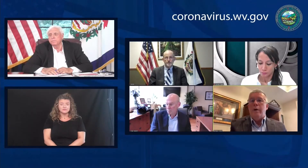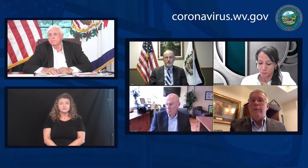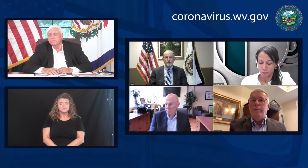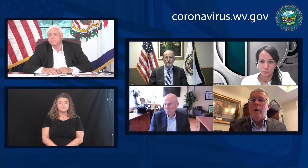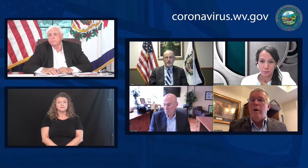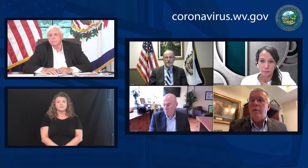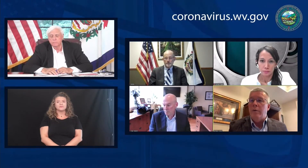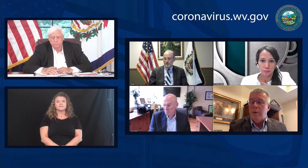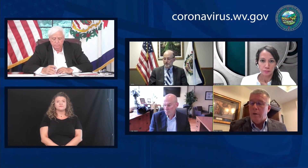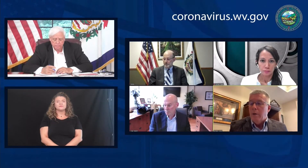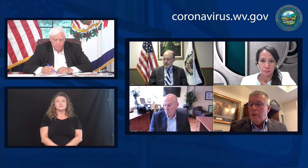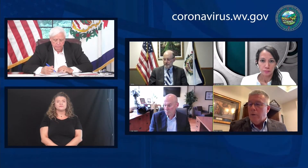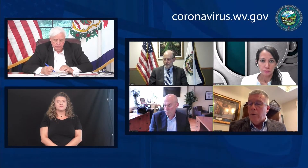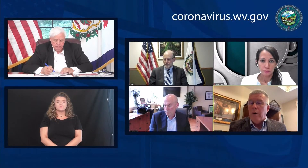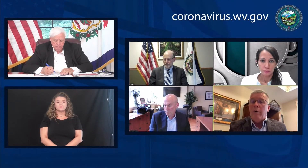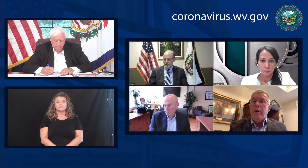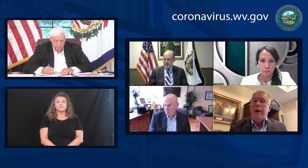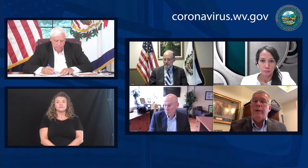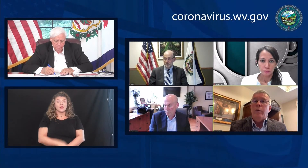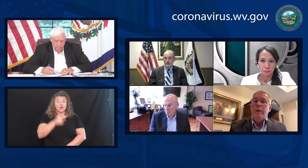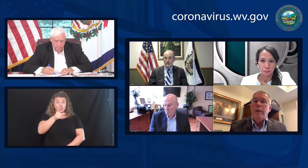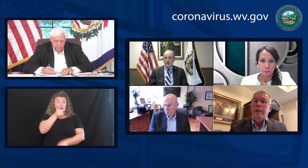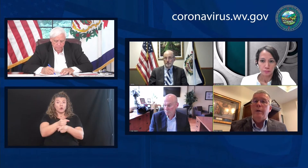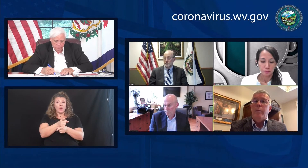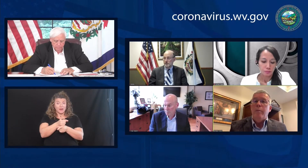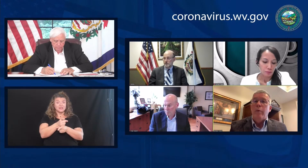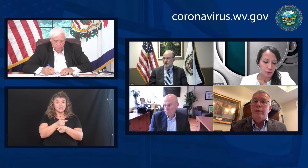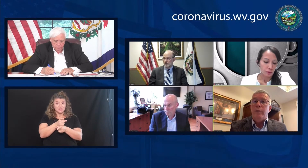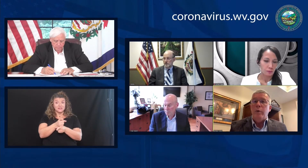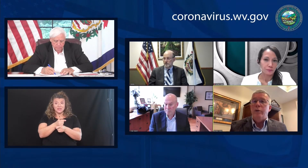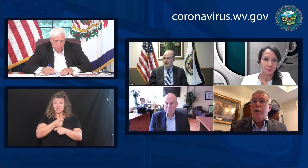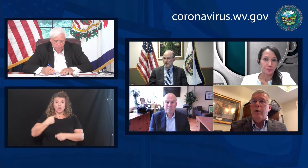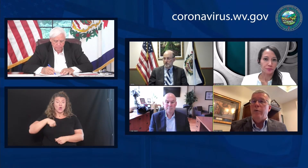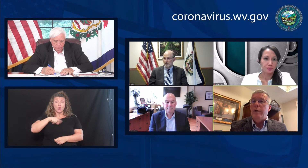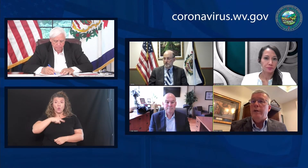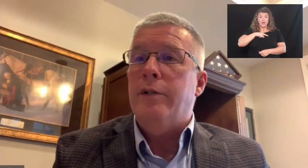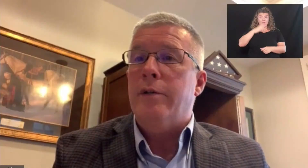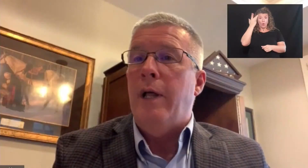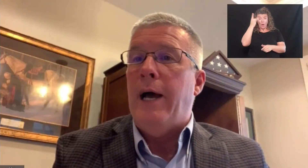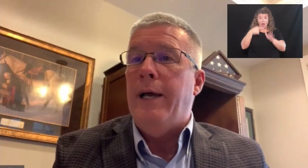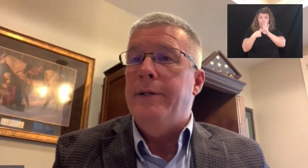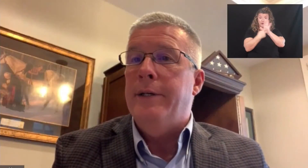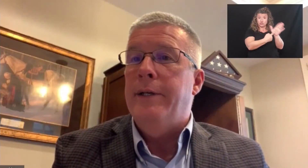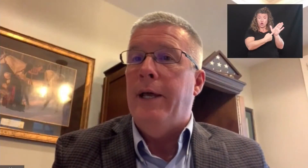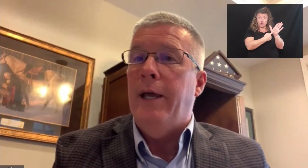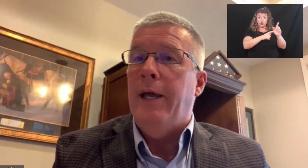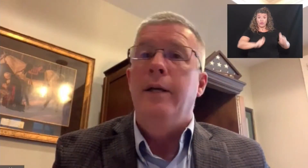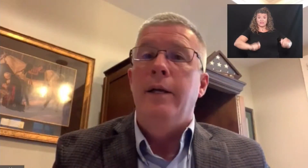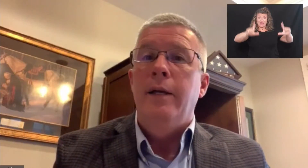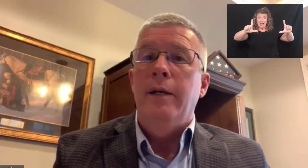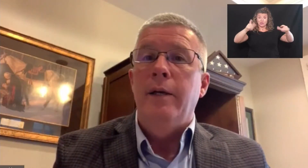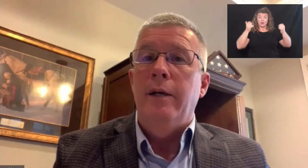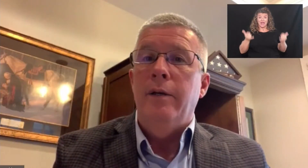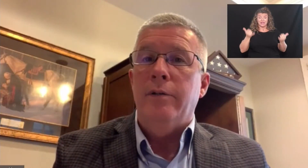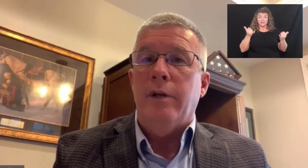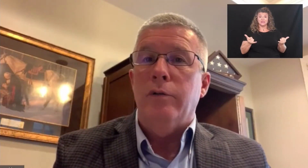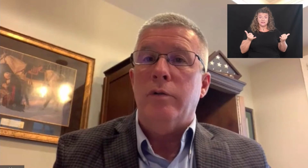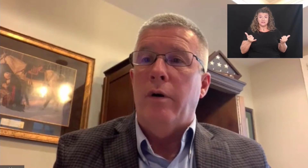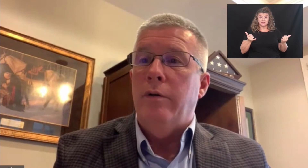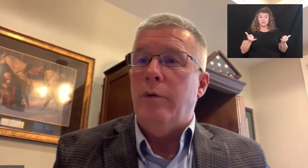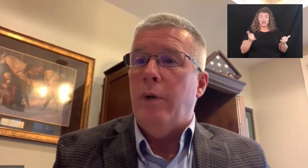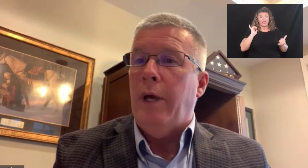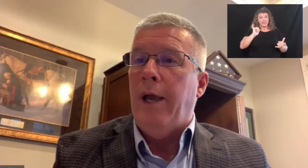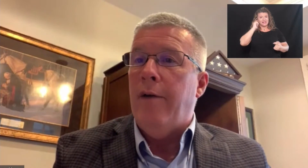Yes, sir, Governor. Paul, you are correct. Reason we showed the slide today is